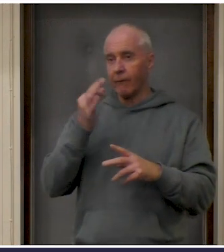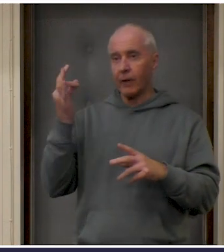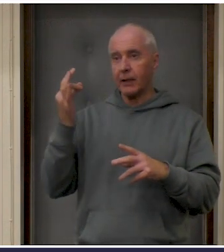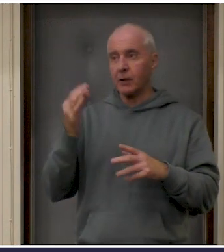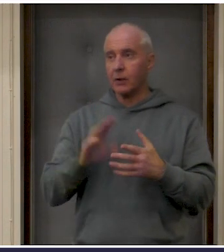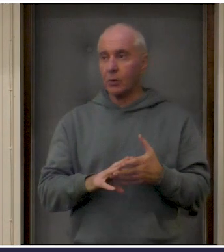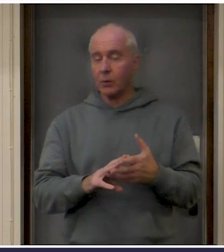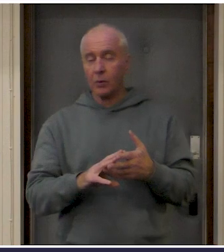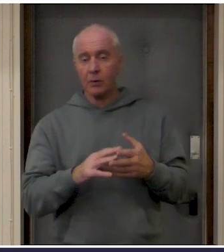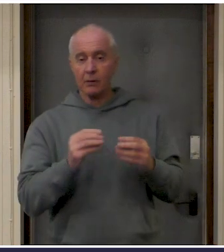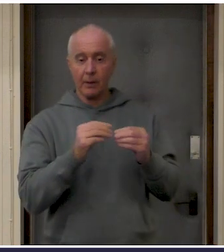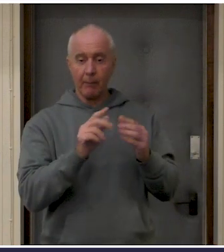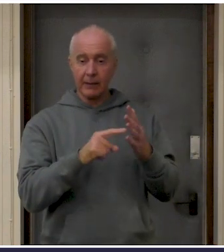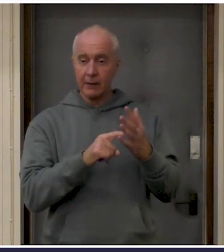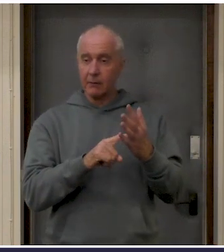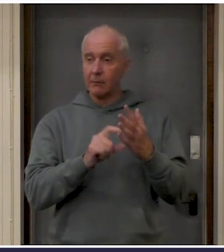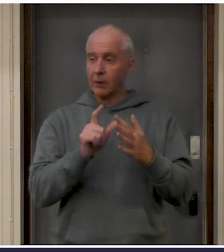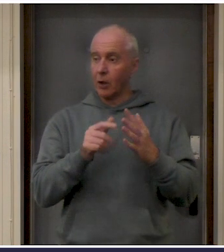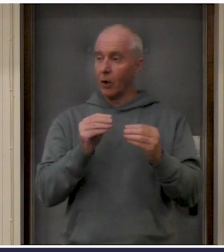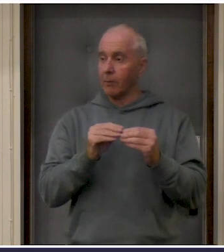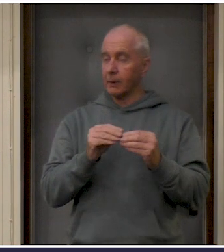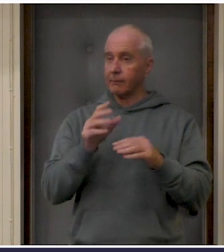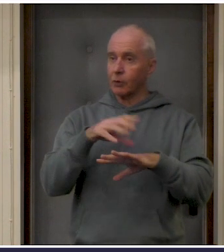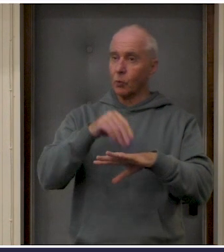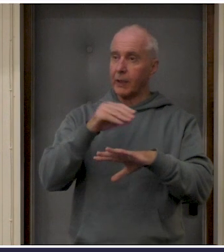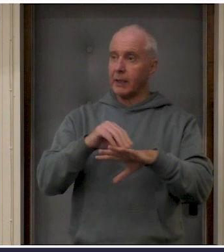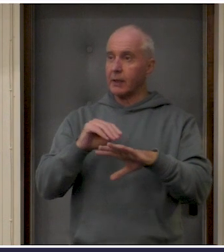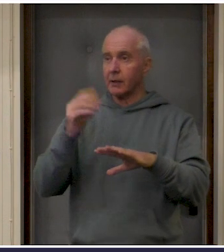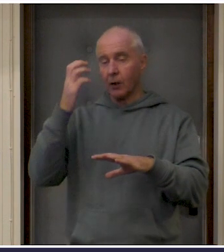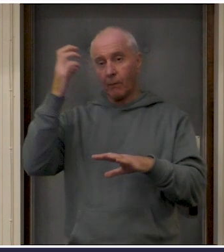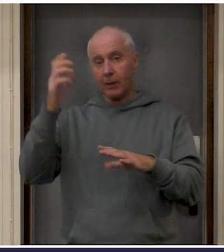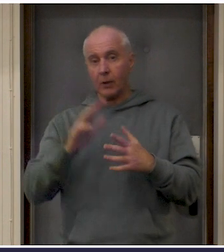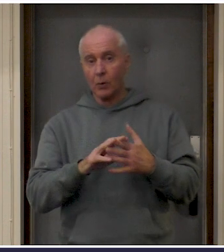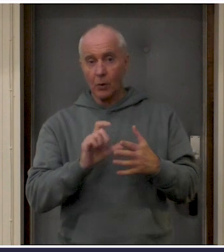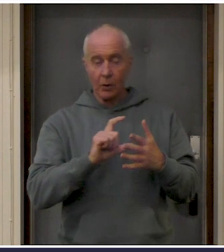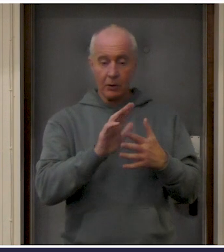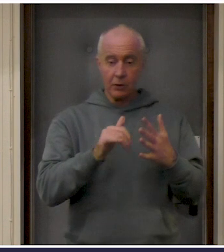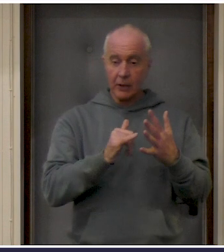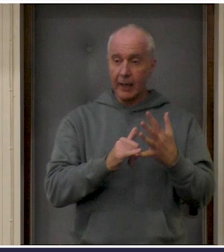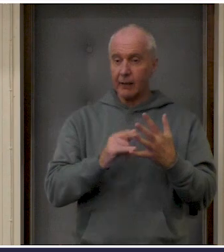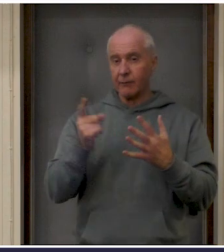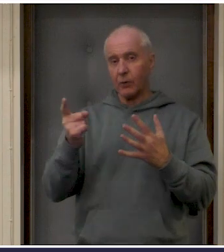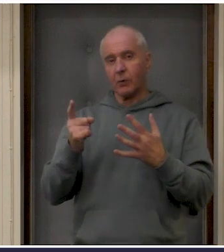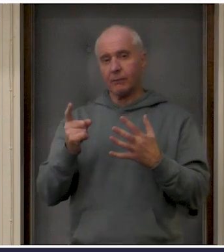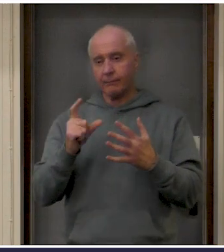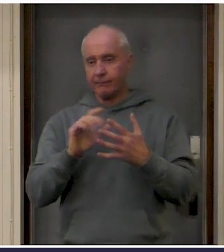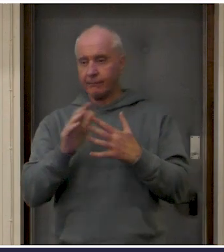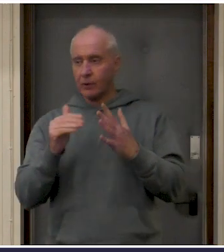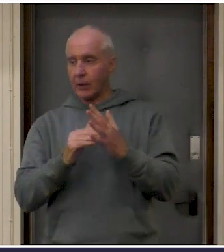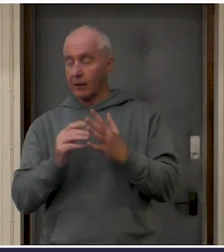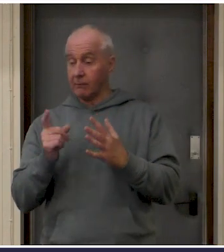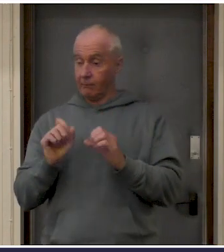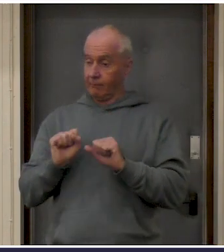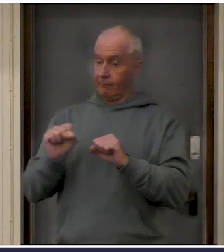like Vattenfall, who are owned by the Swedish state, people like ČEZ, who are owned by the Czech state. These state utilities that